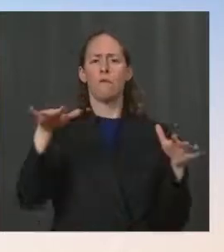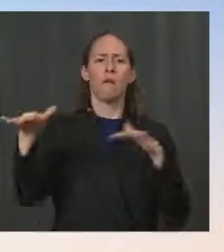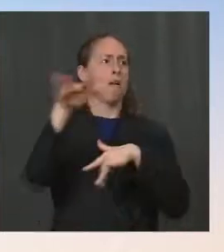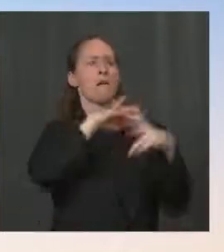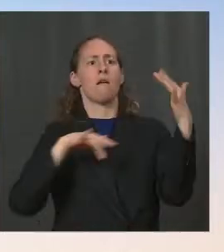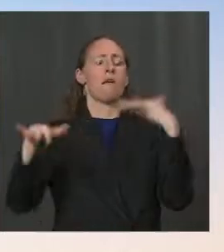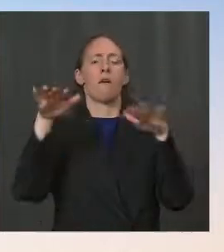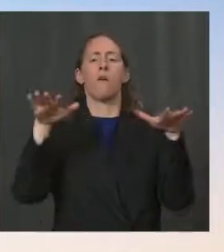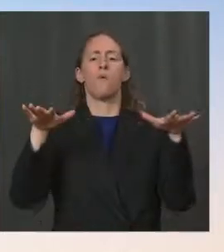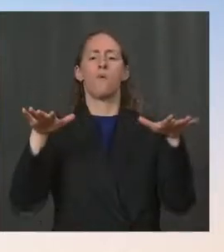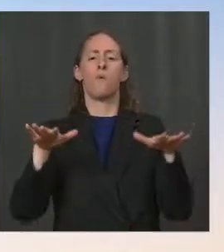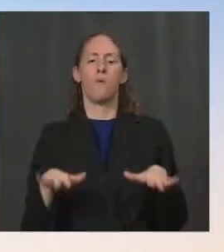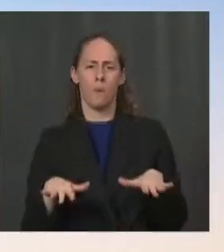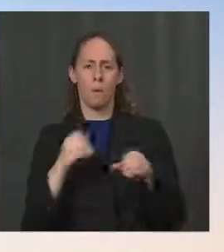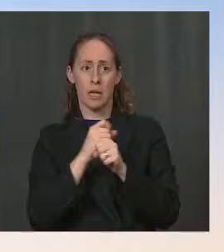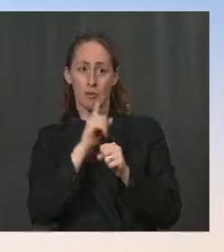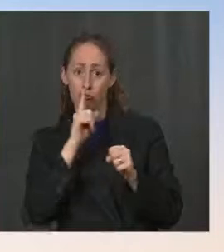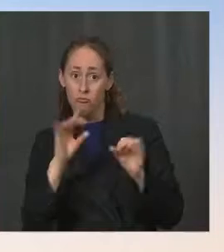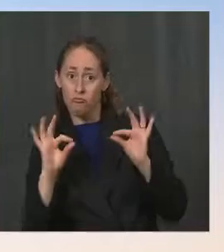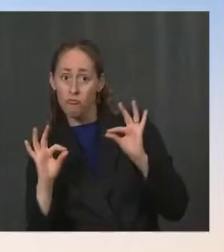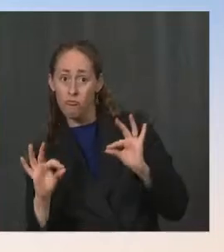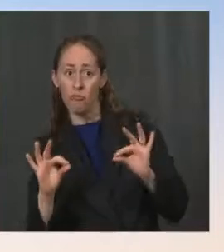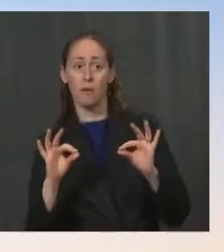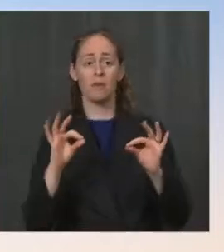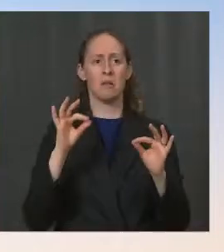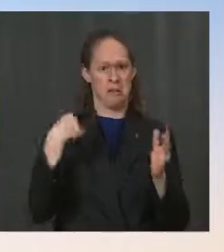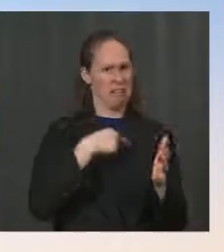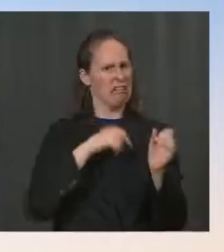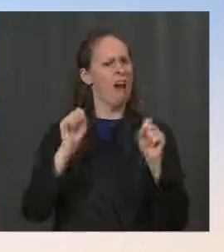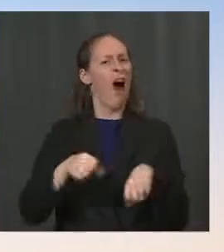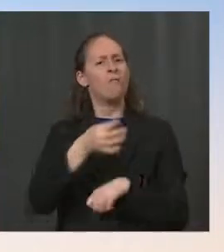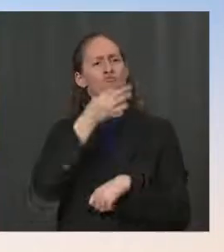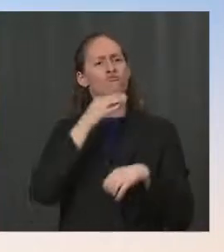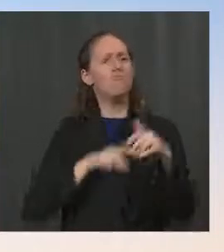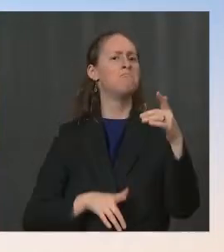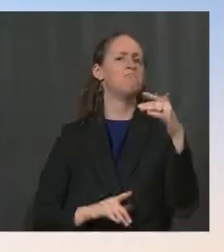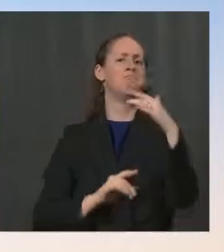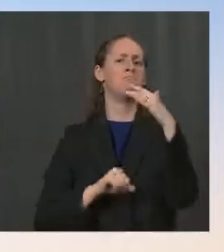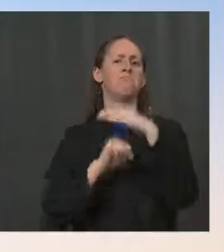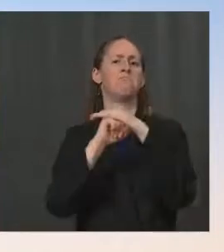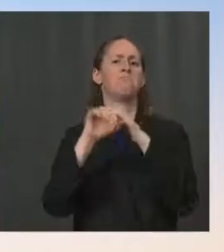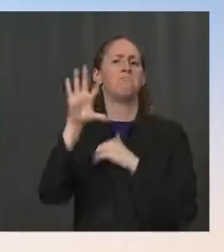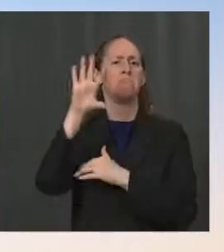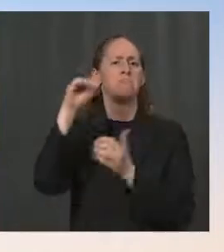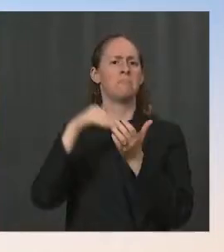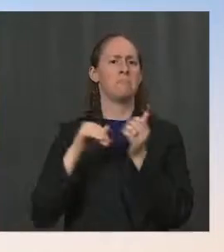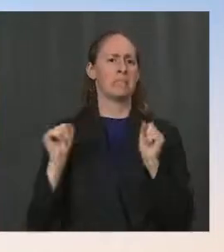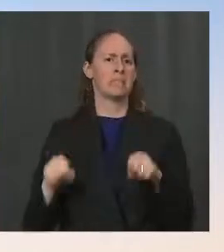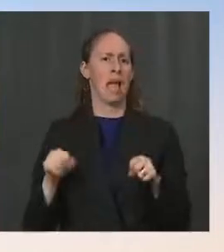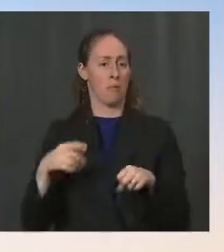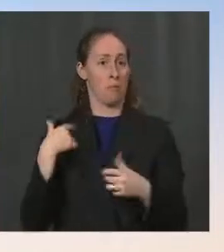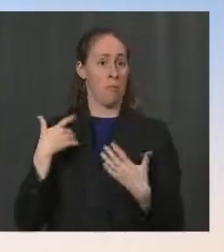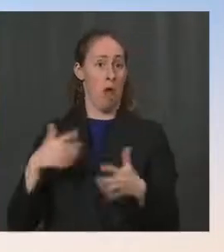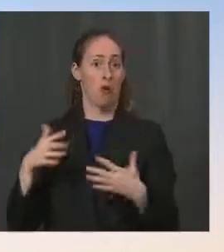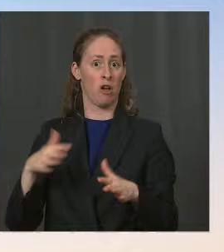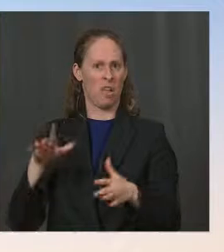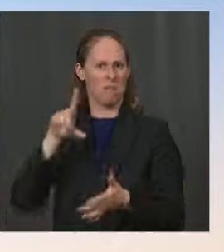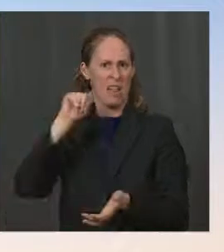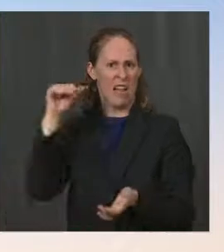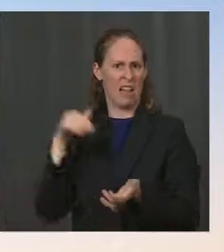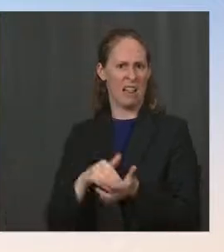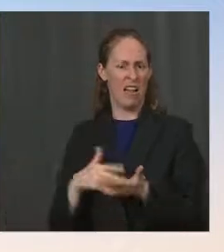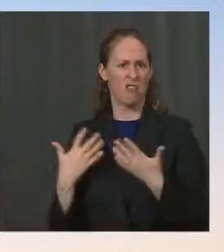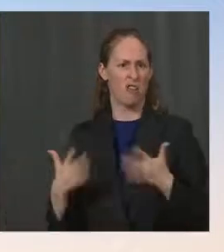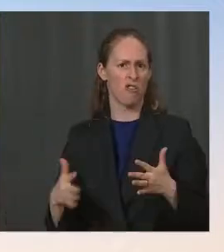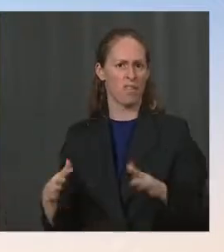organizations that are play a vital role as refugees come to our country from wherever they come around the world. We are